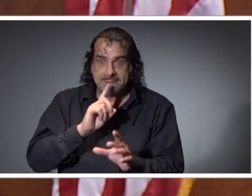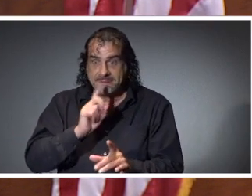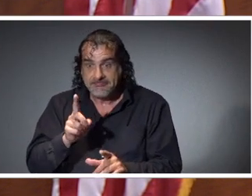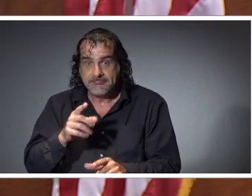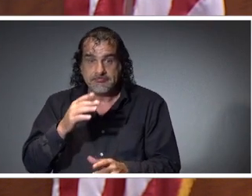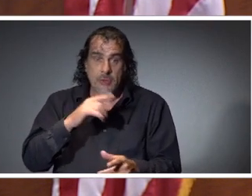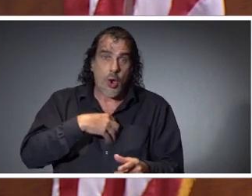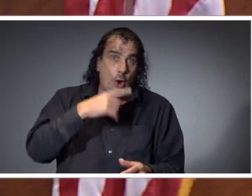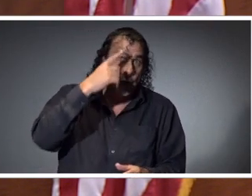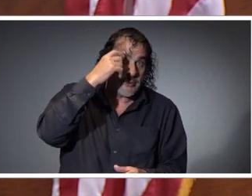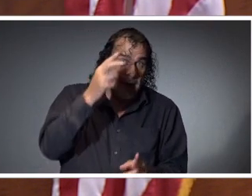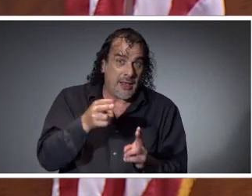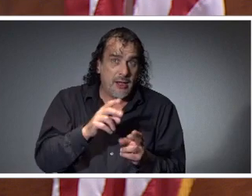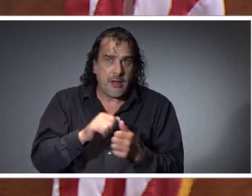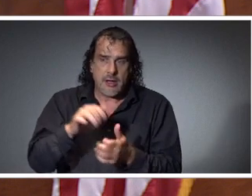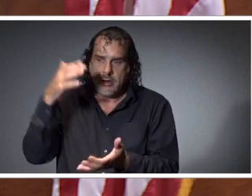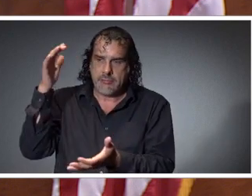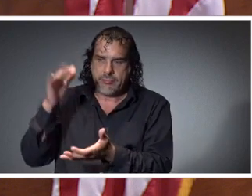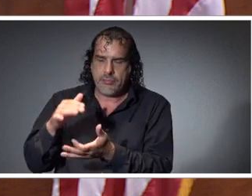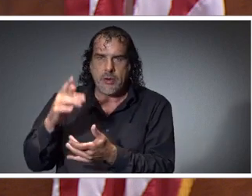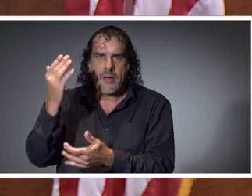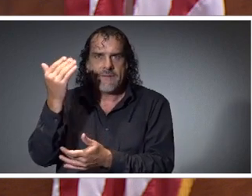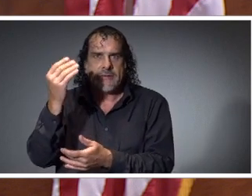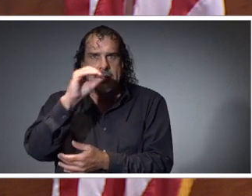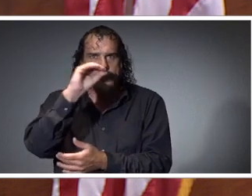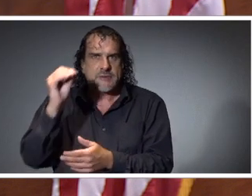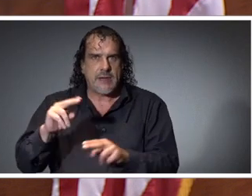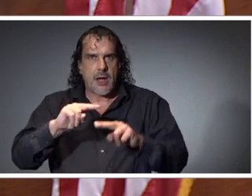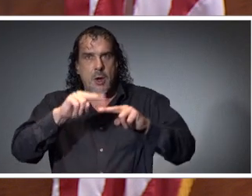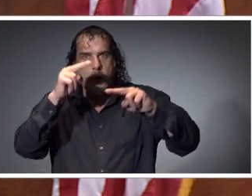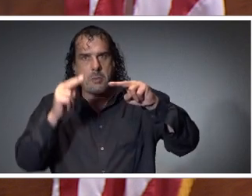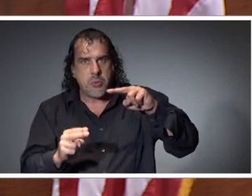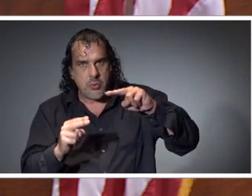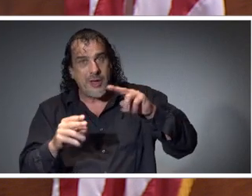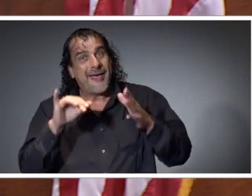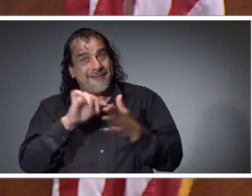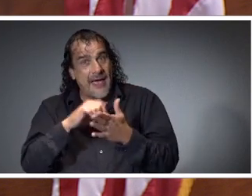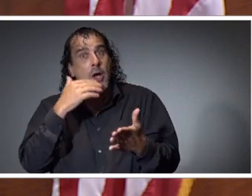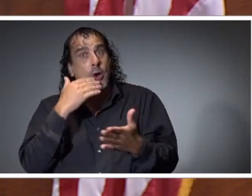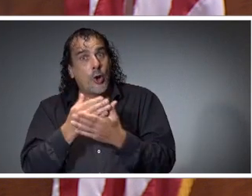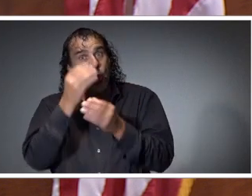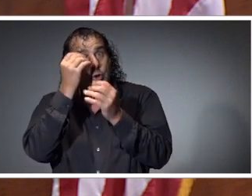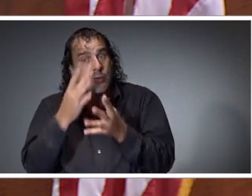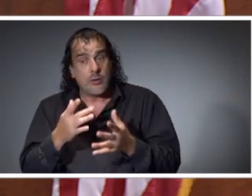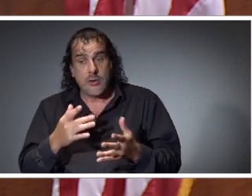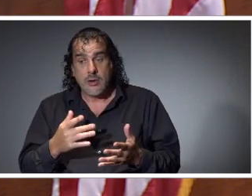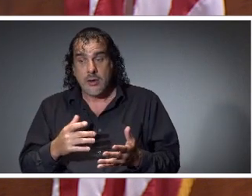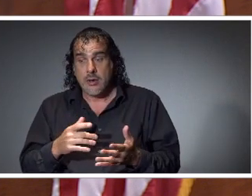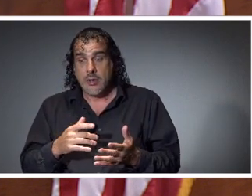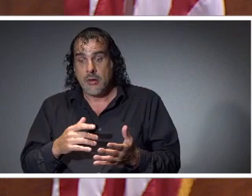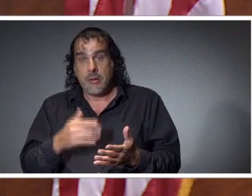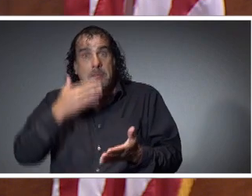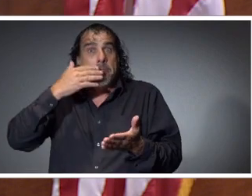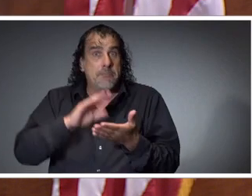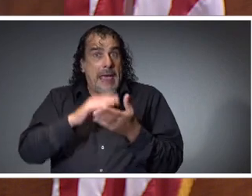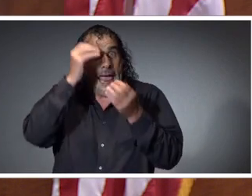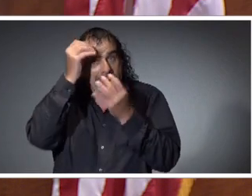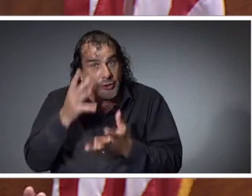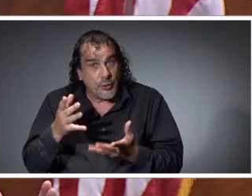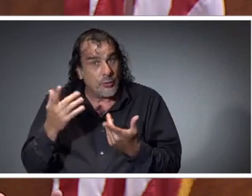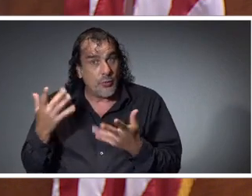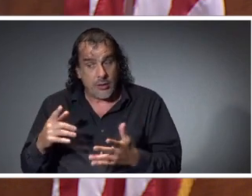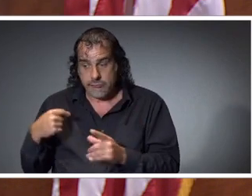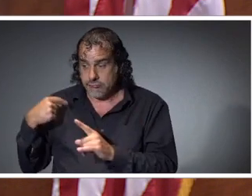patients, it's actually down about 15% from its peak. That's the good news. The not so good news is for weeks and weeks and months on end